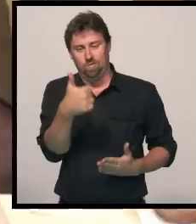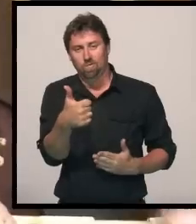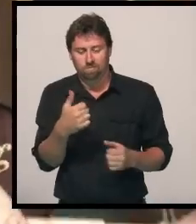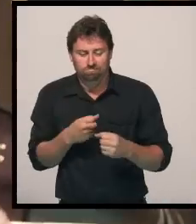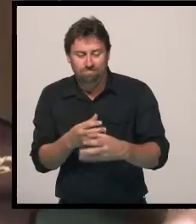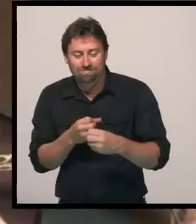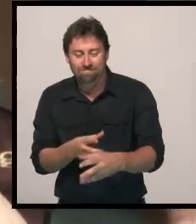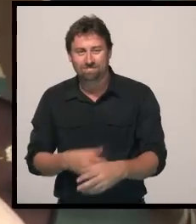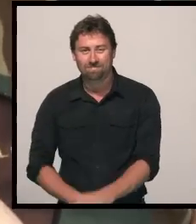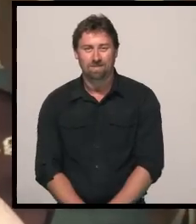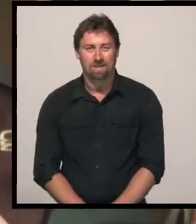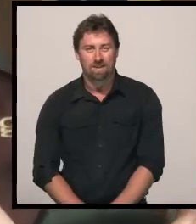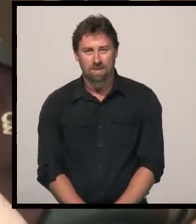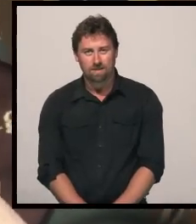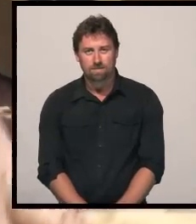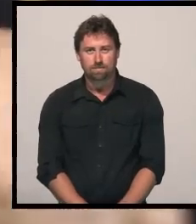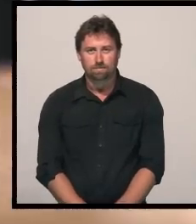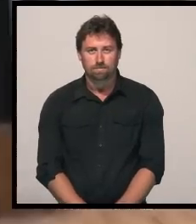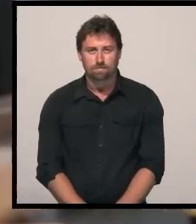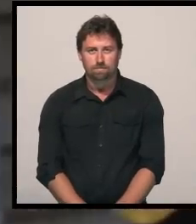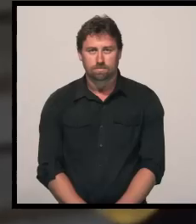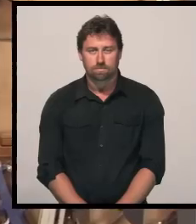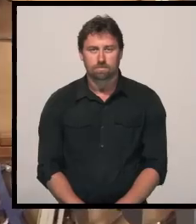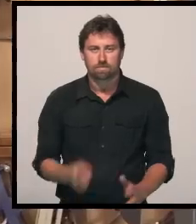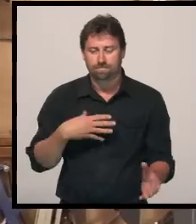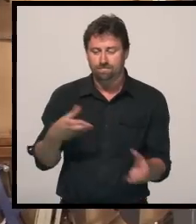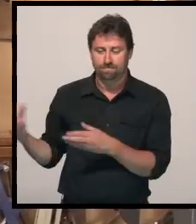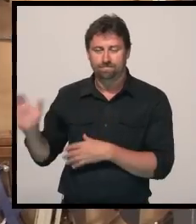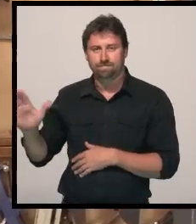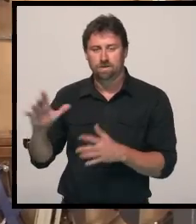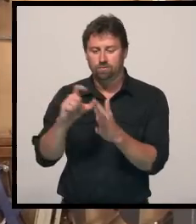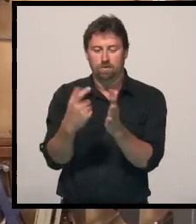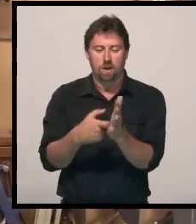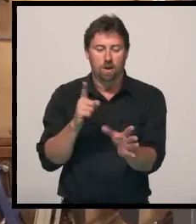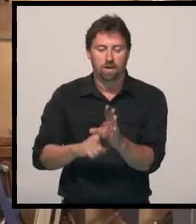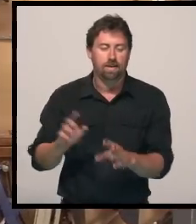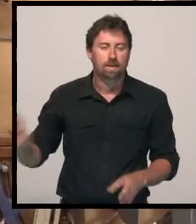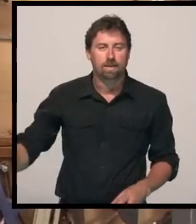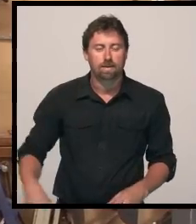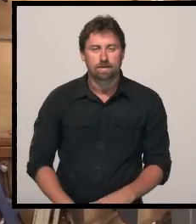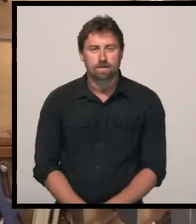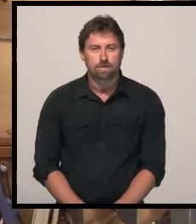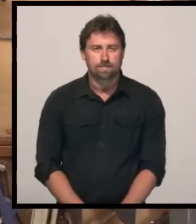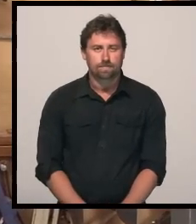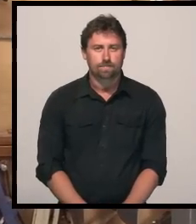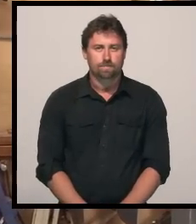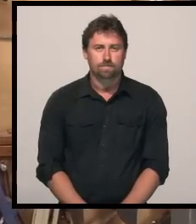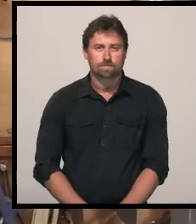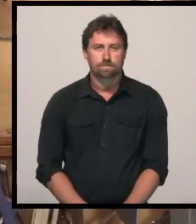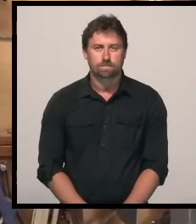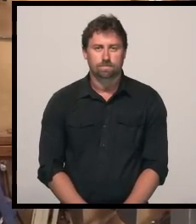What I'm going to have to do there, just leave that dry for a little bit, and we'll move on to this one.